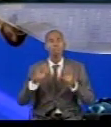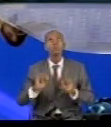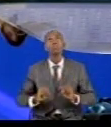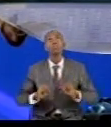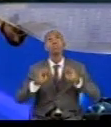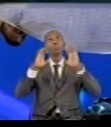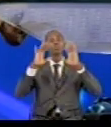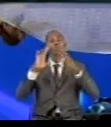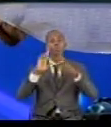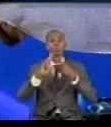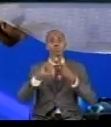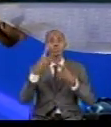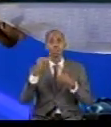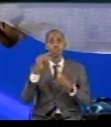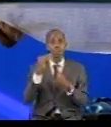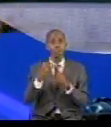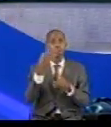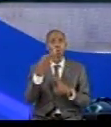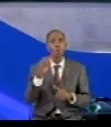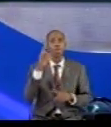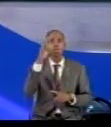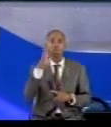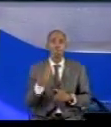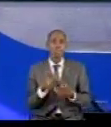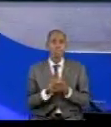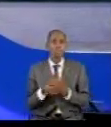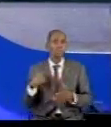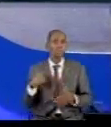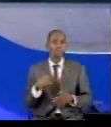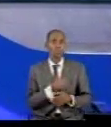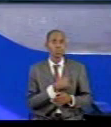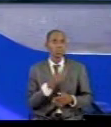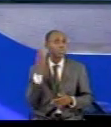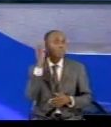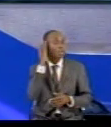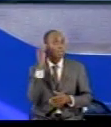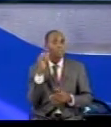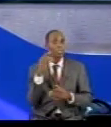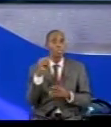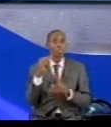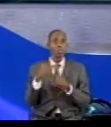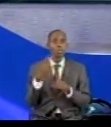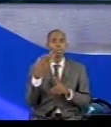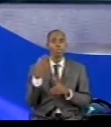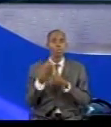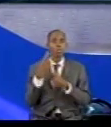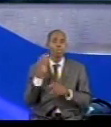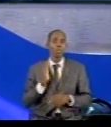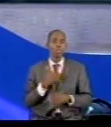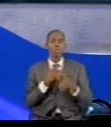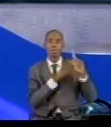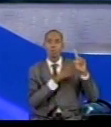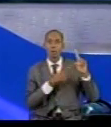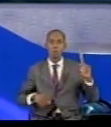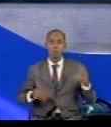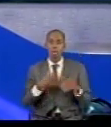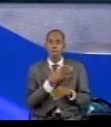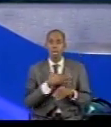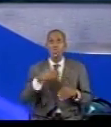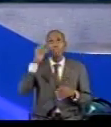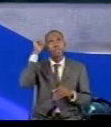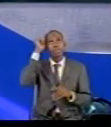the word of God that we hear, that the word of God and our Lord and his word will not